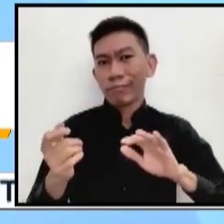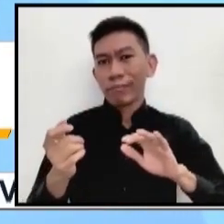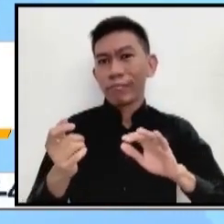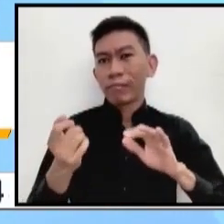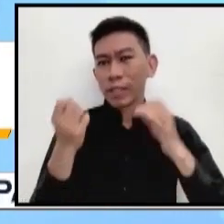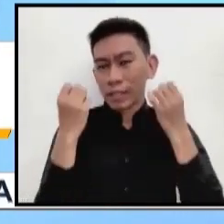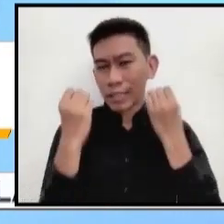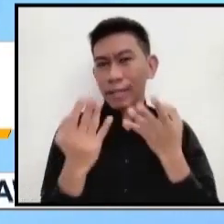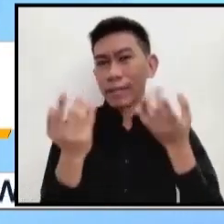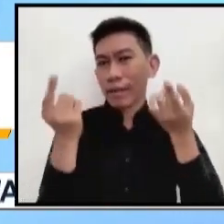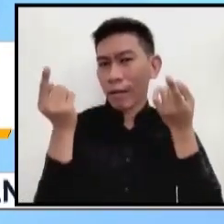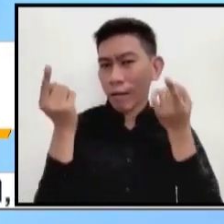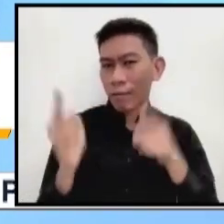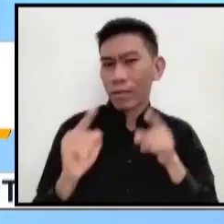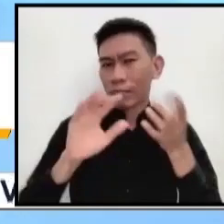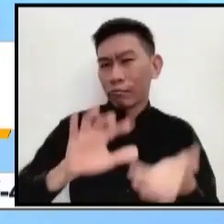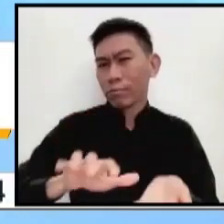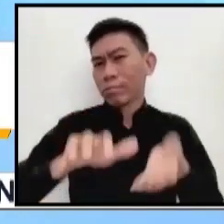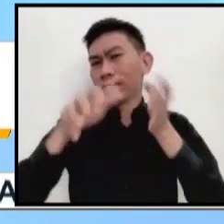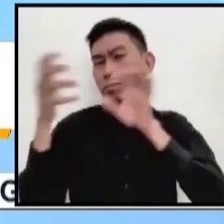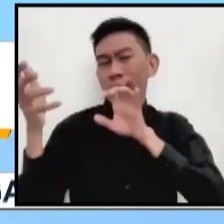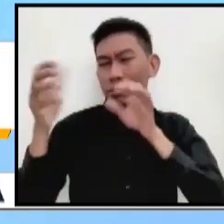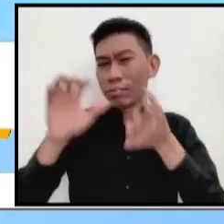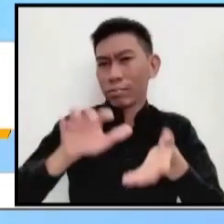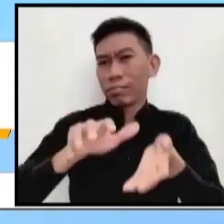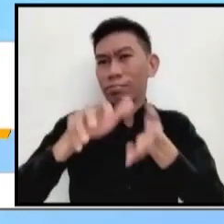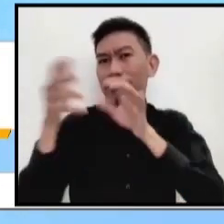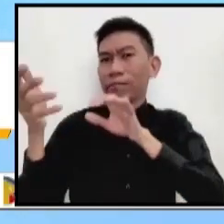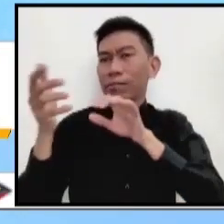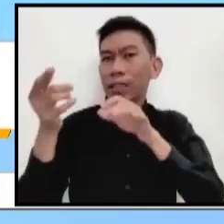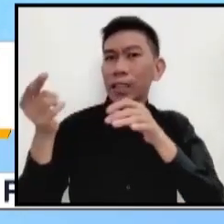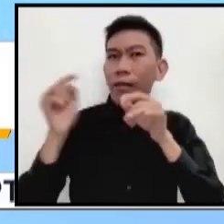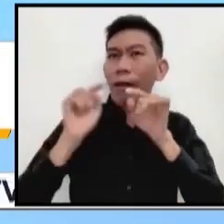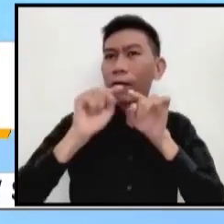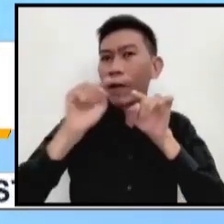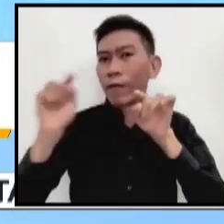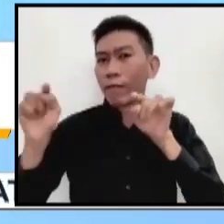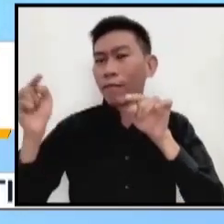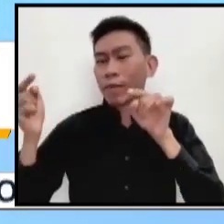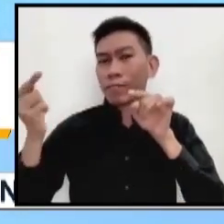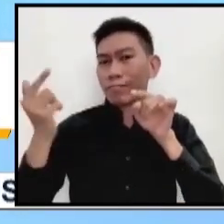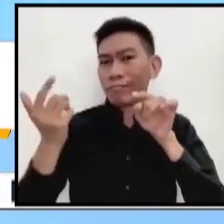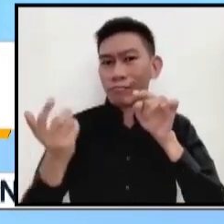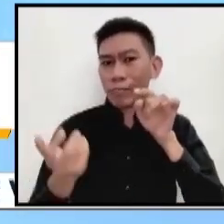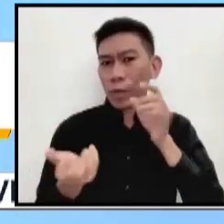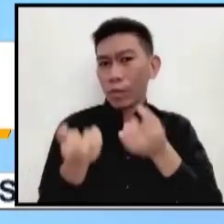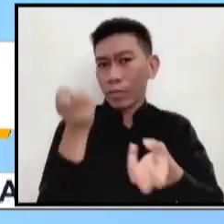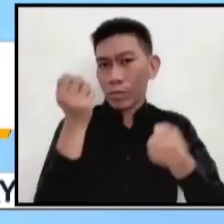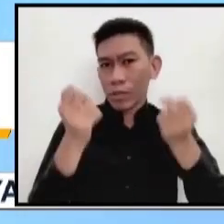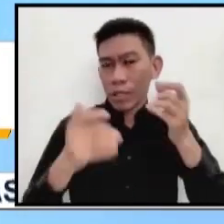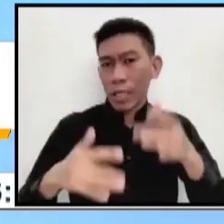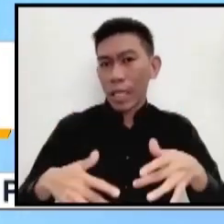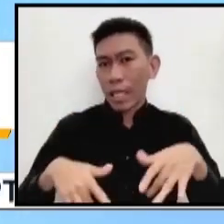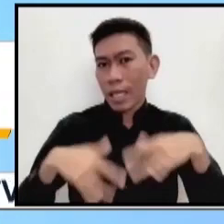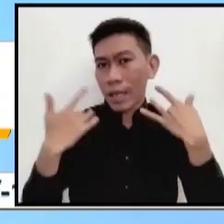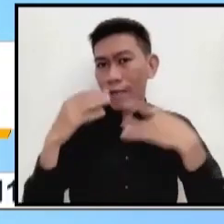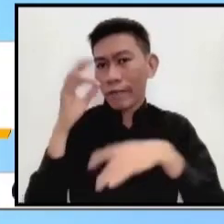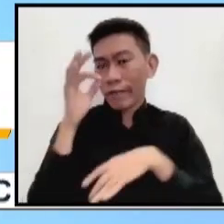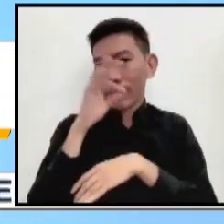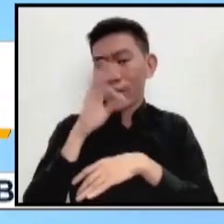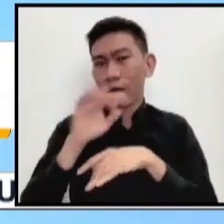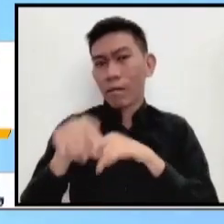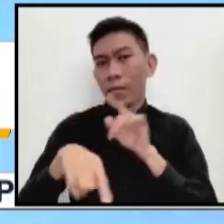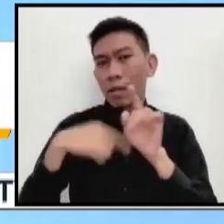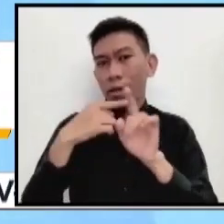much distress na nangyayari not only in the lives of private Filipinos, but also in households and in